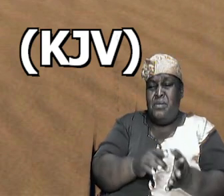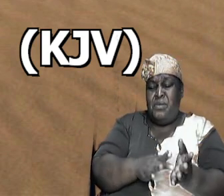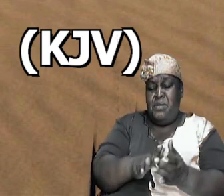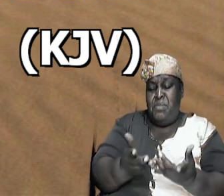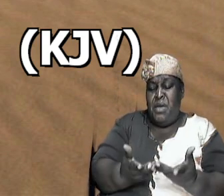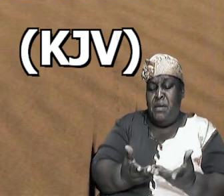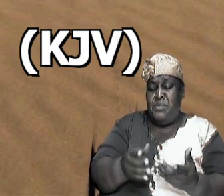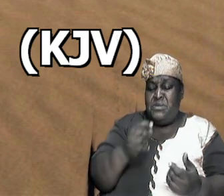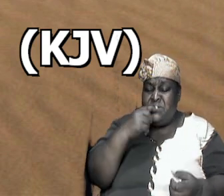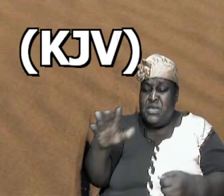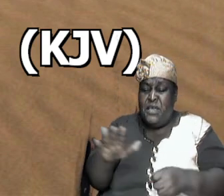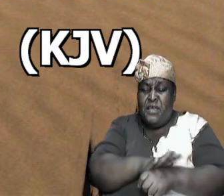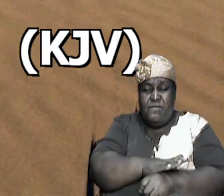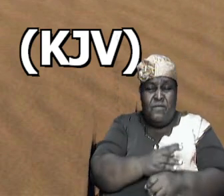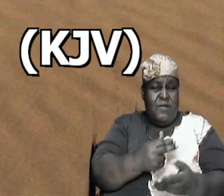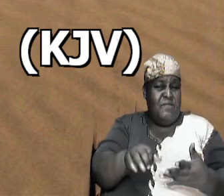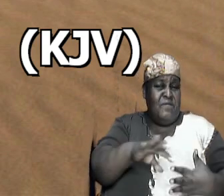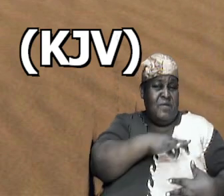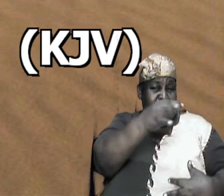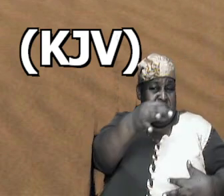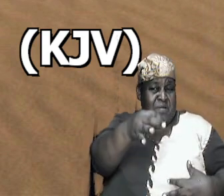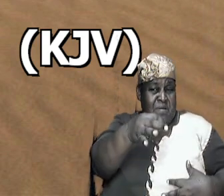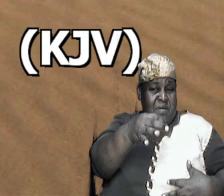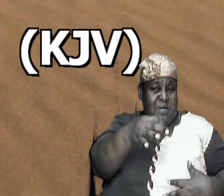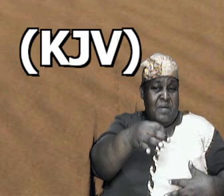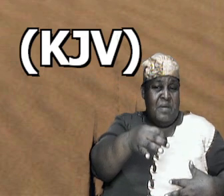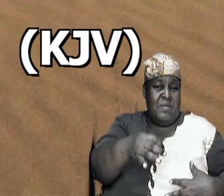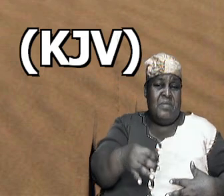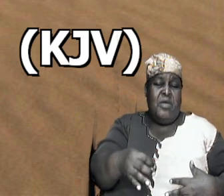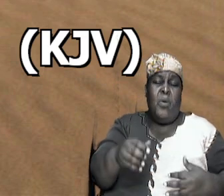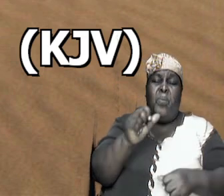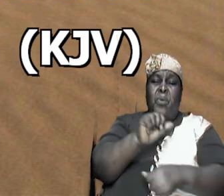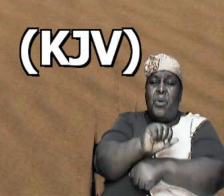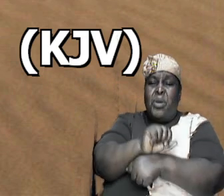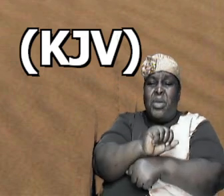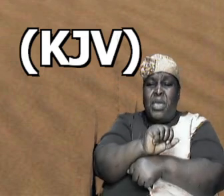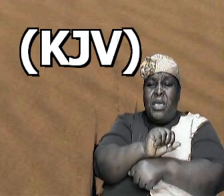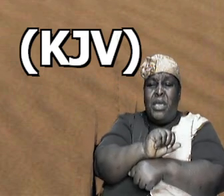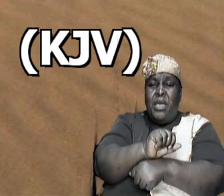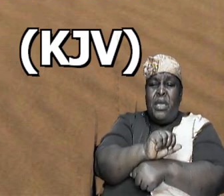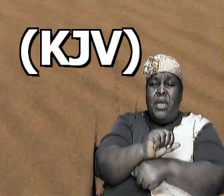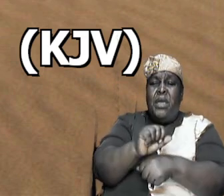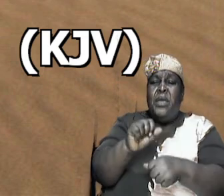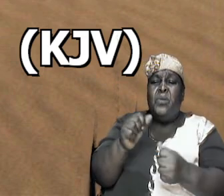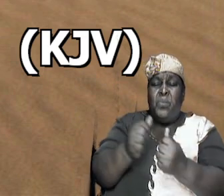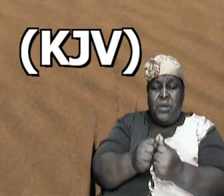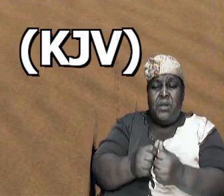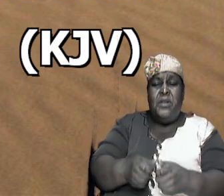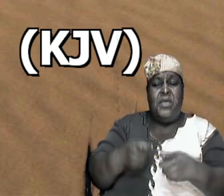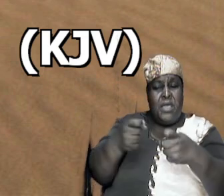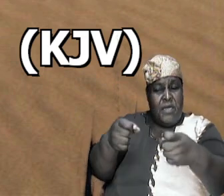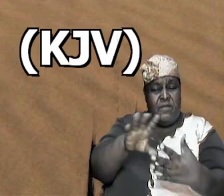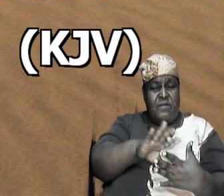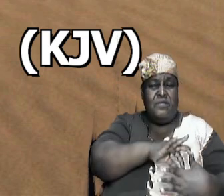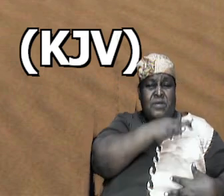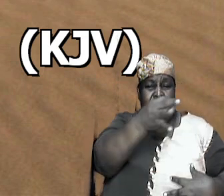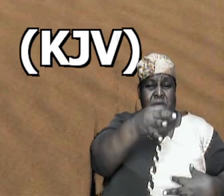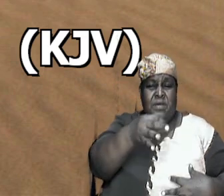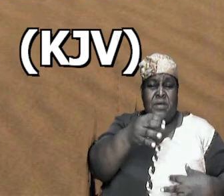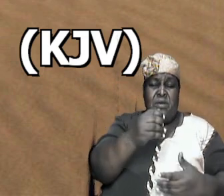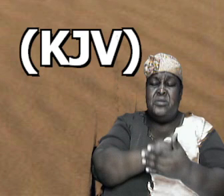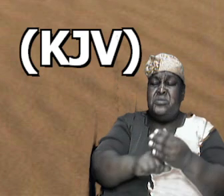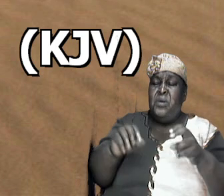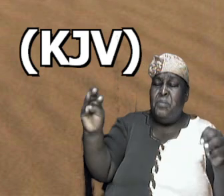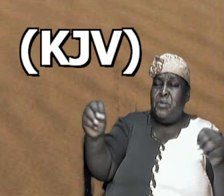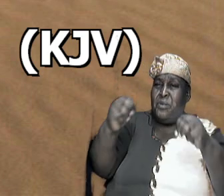Holy Ghost, it's normally an indication that they are operating the gifts of the Spirit. You know, there are some miraculous